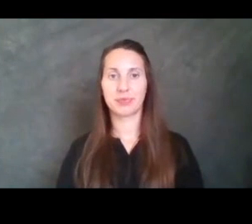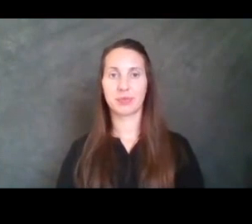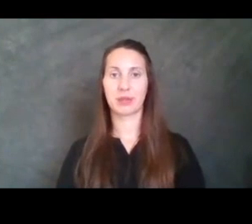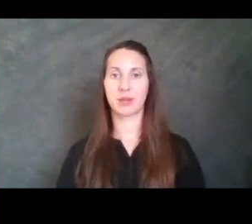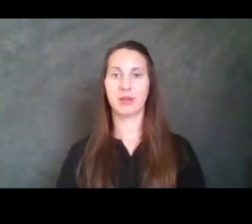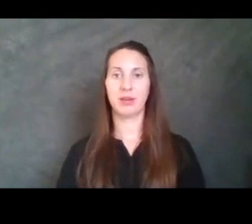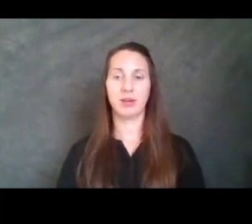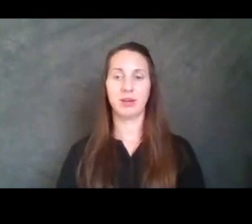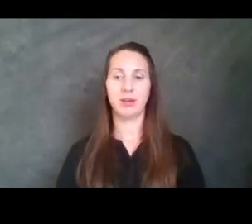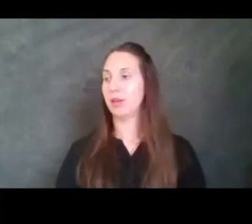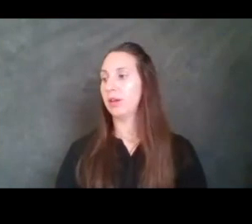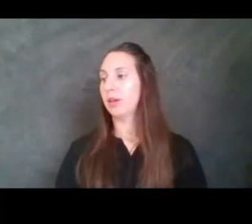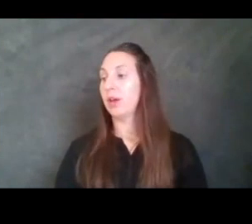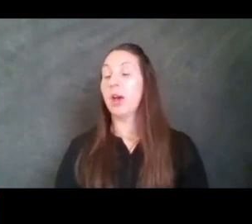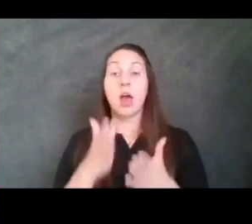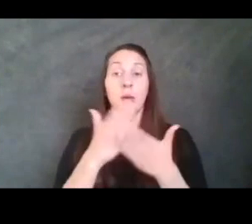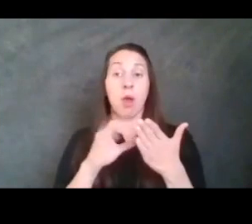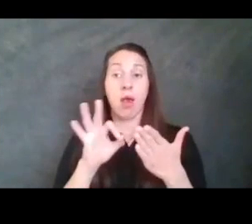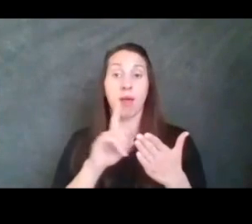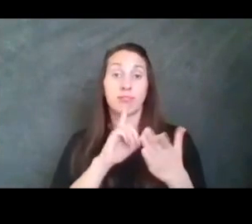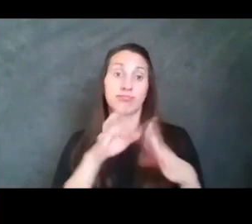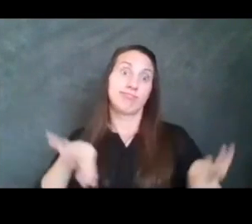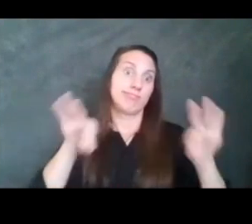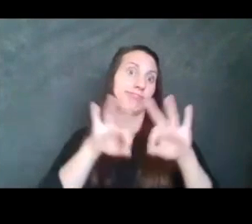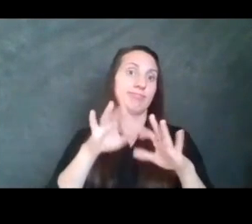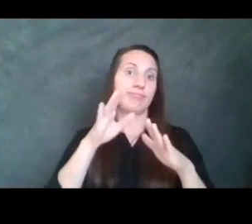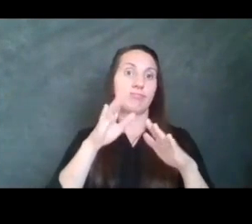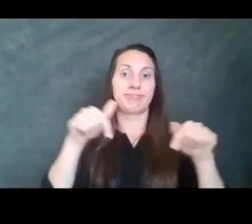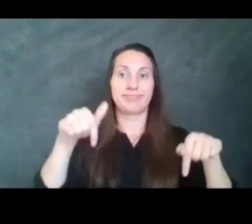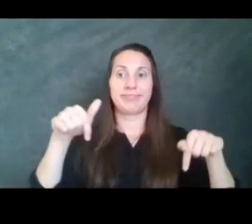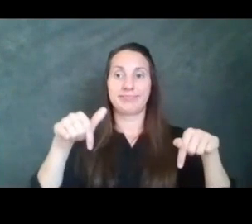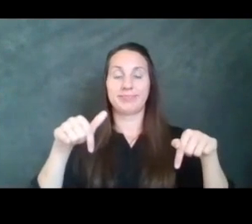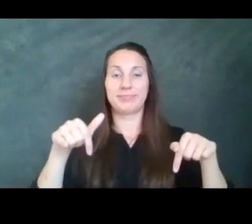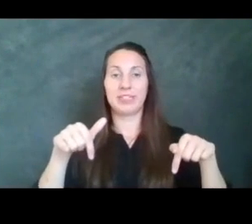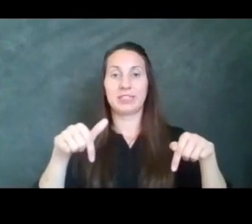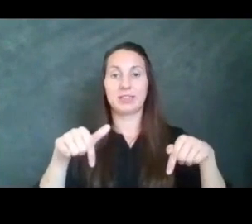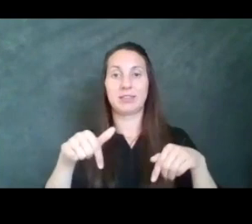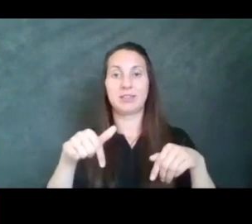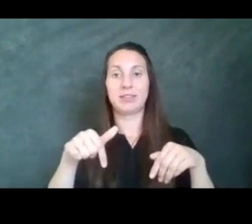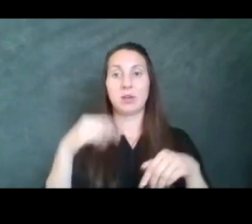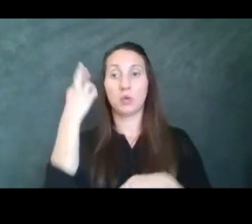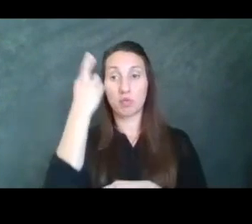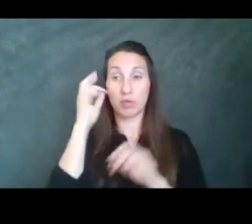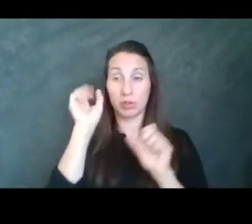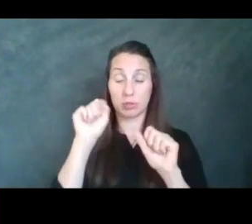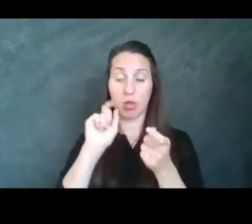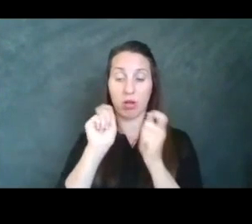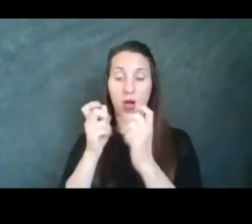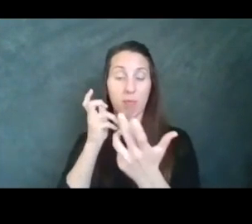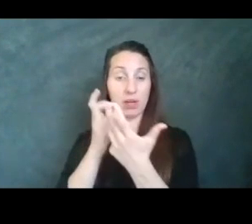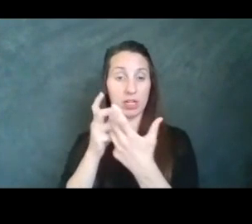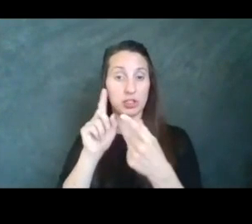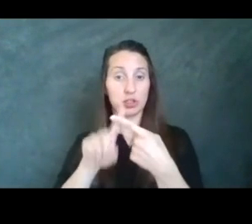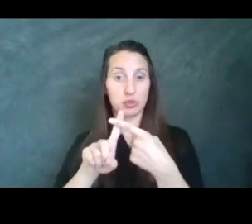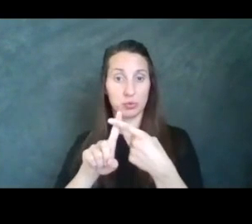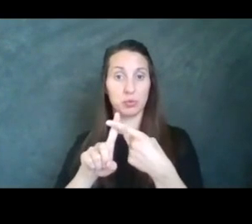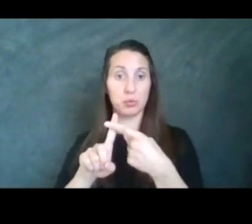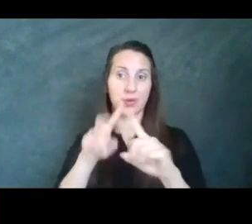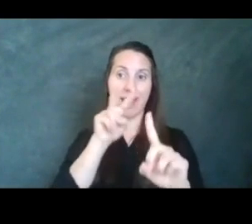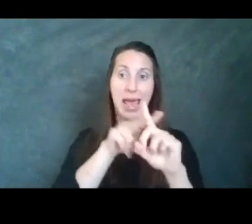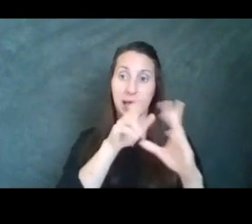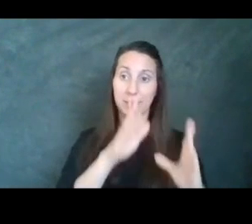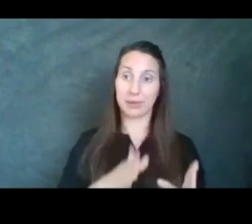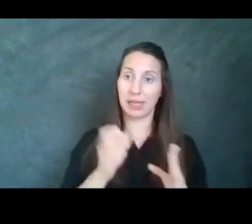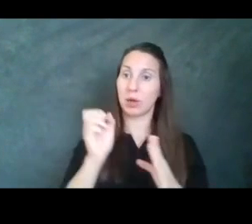So part of the really important part about granting a reasonable accommodation to an applicant or an employee is that